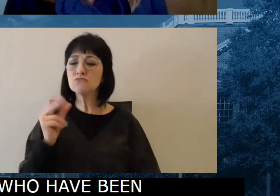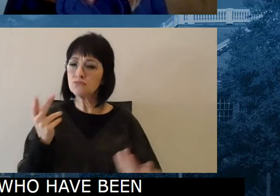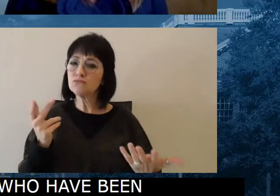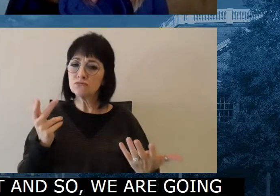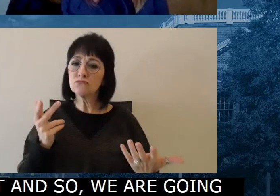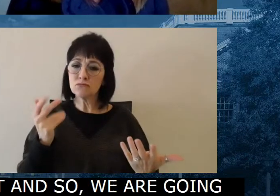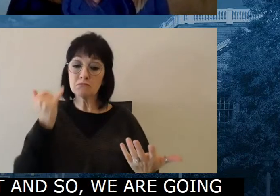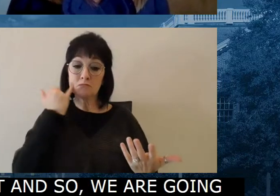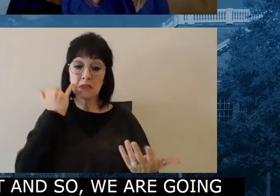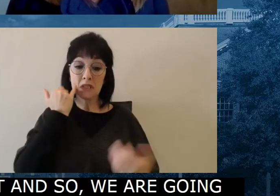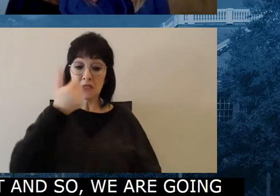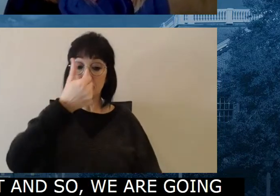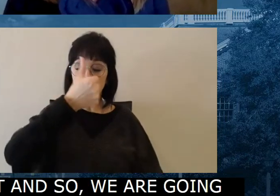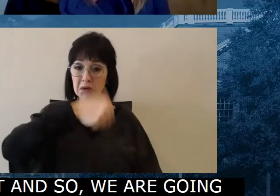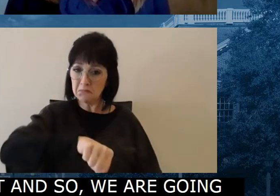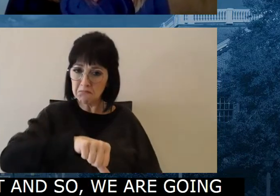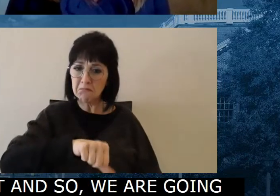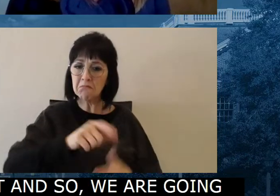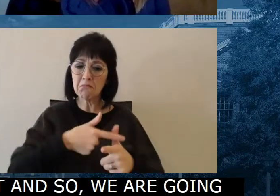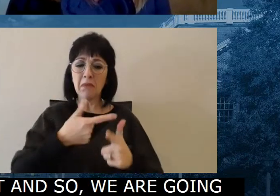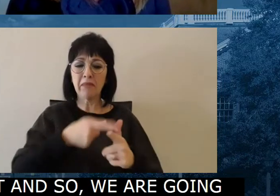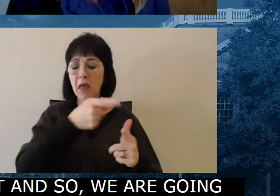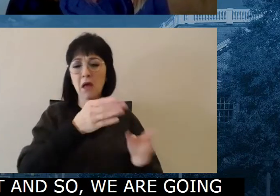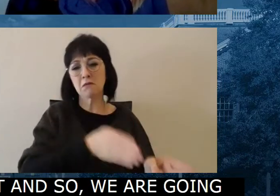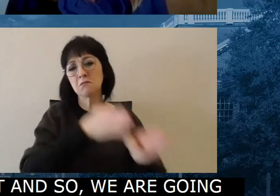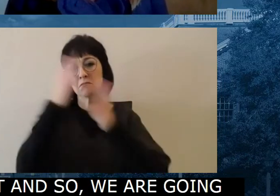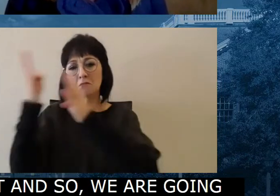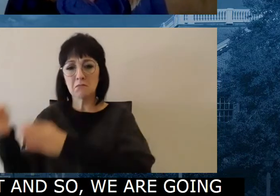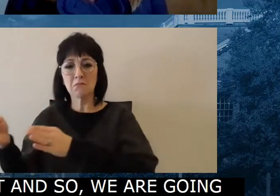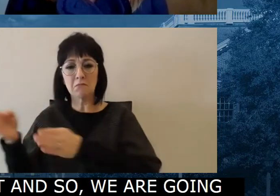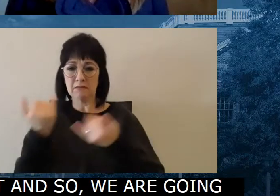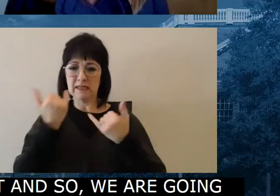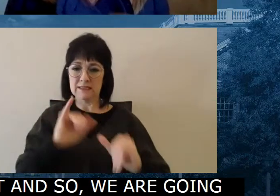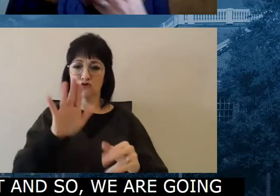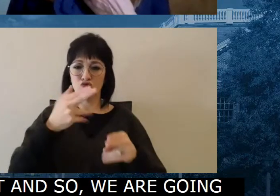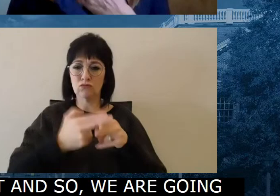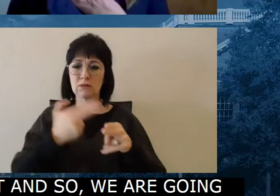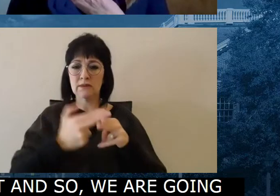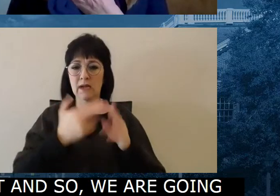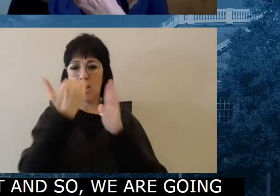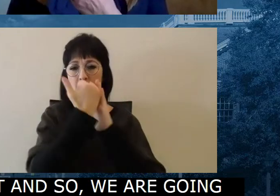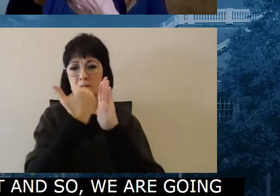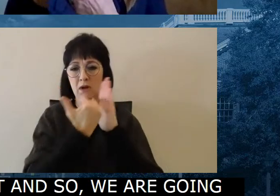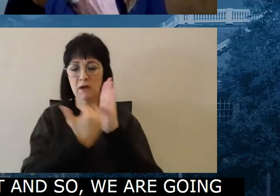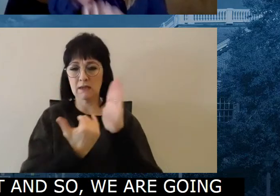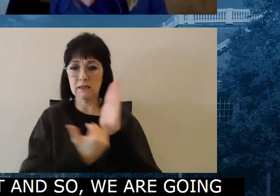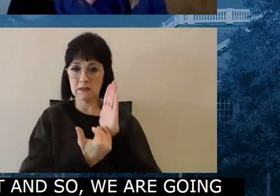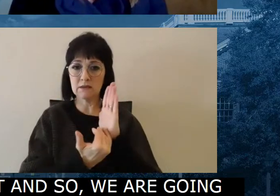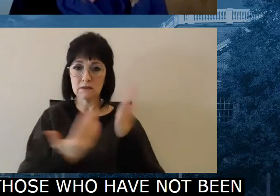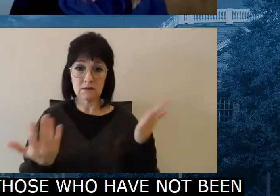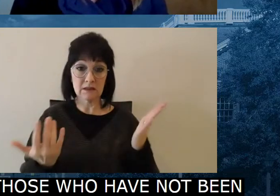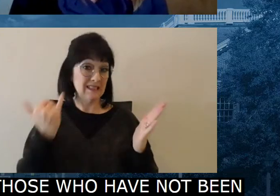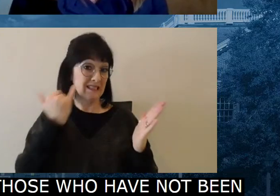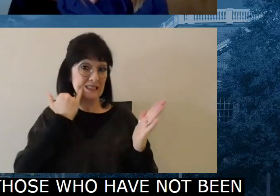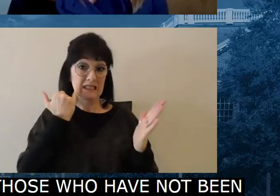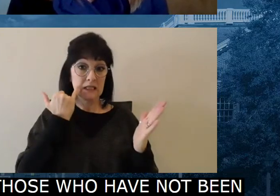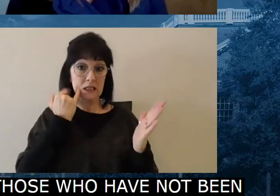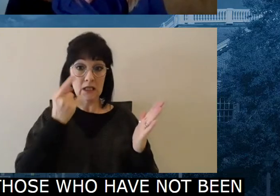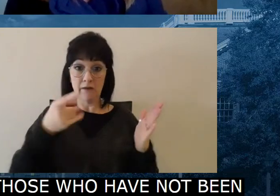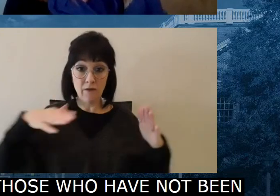been vaccinated. So if you don't take advantage of the invitation, or you're not able to get signed